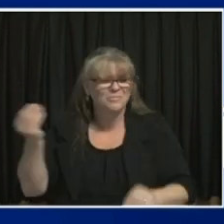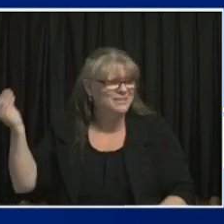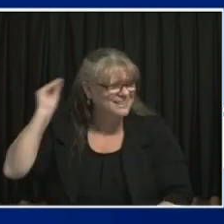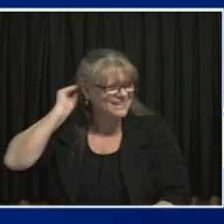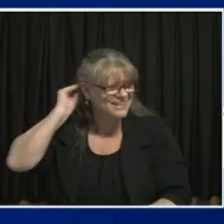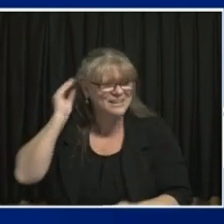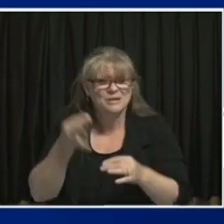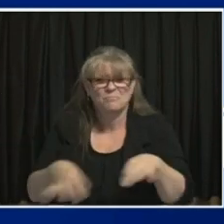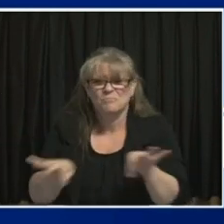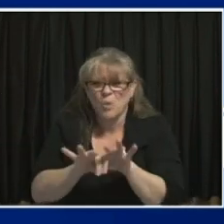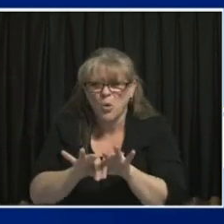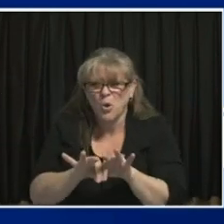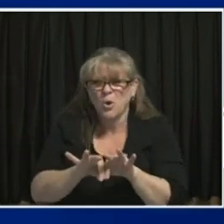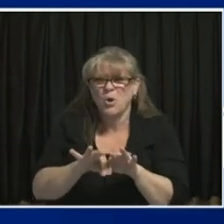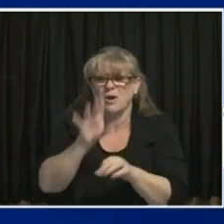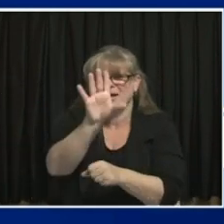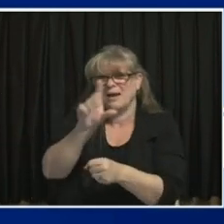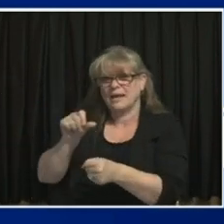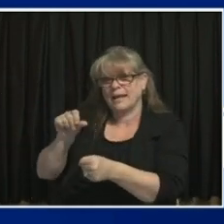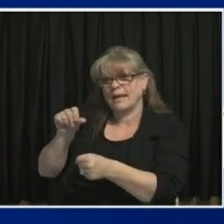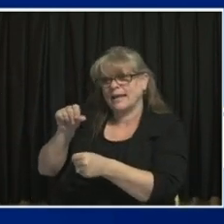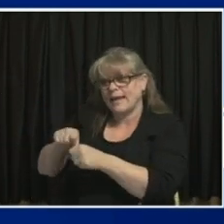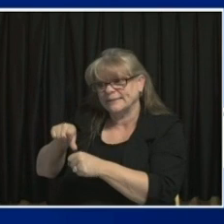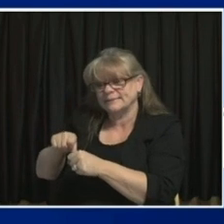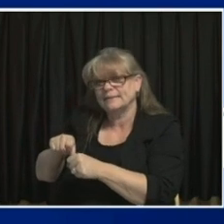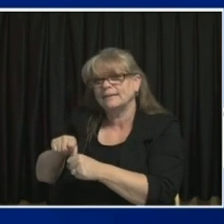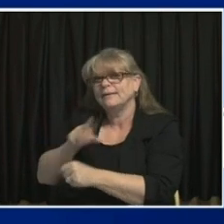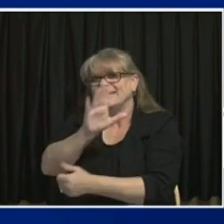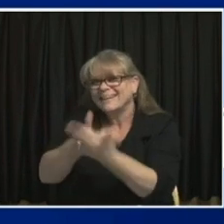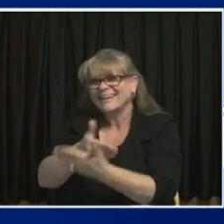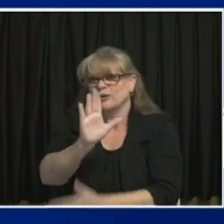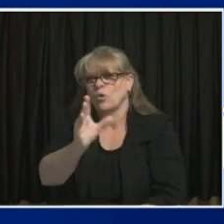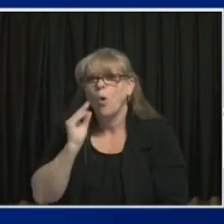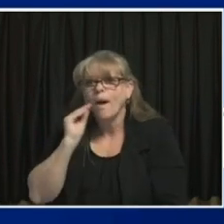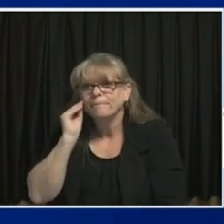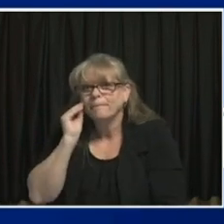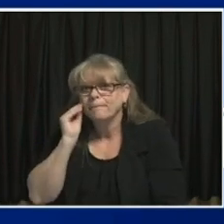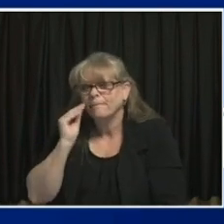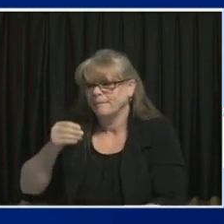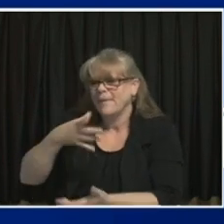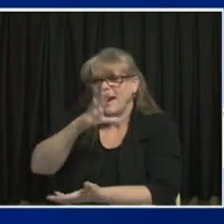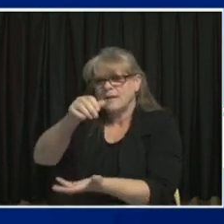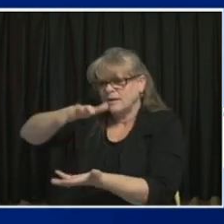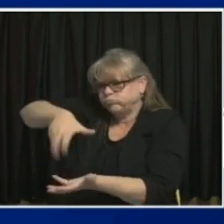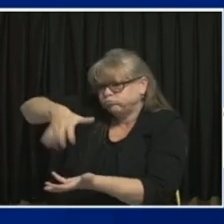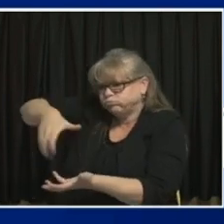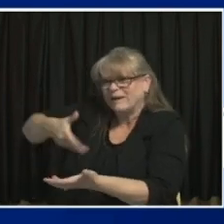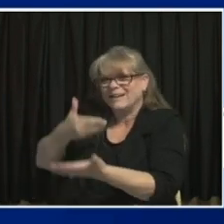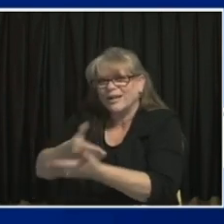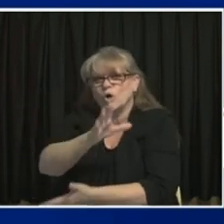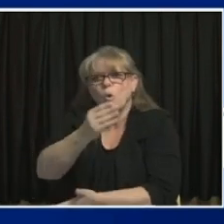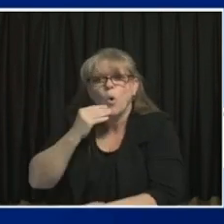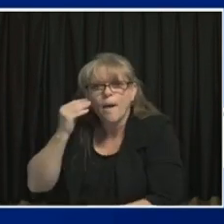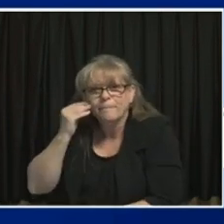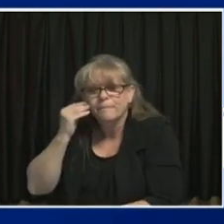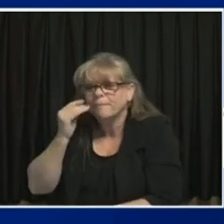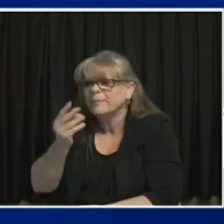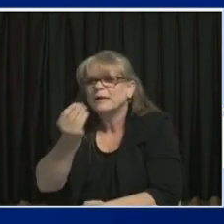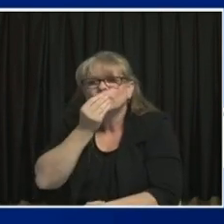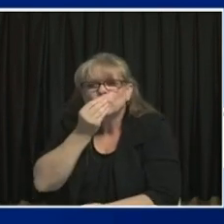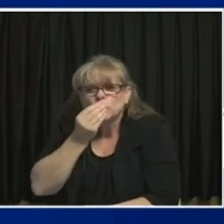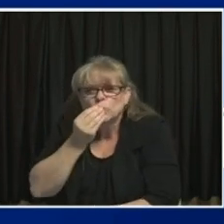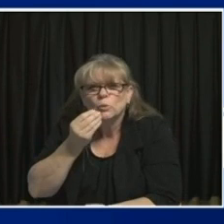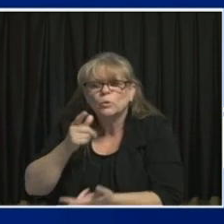car in your neighborhood, in your area, get the supplies in your area that you need, including the food, and then travel to the great